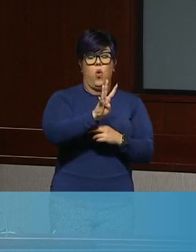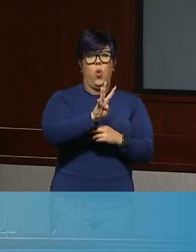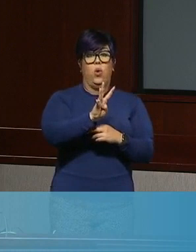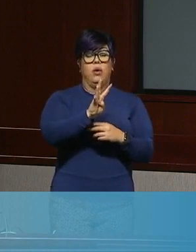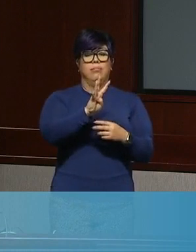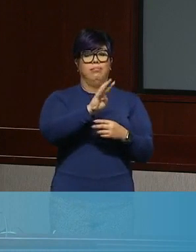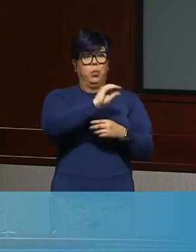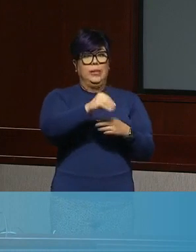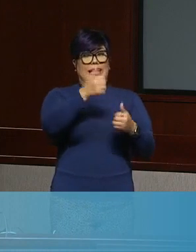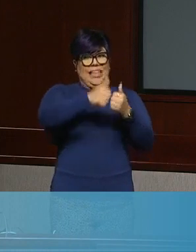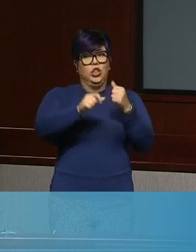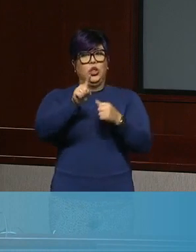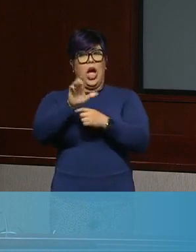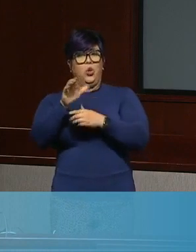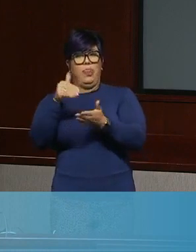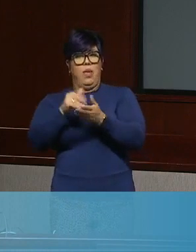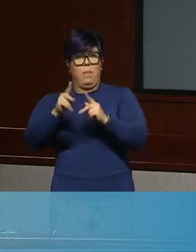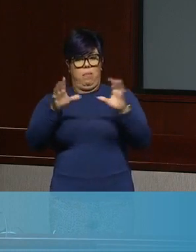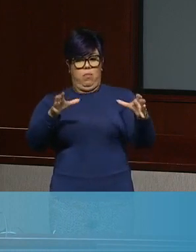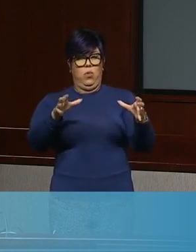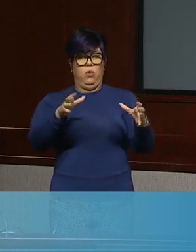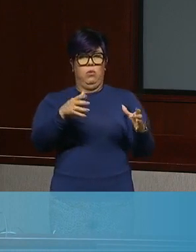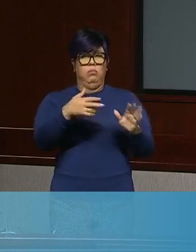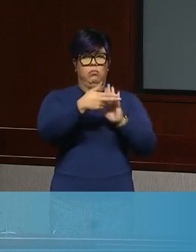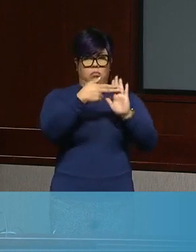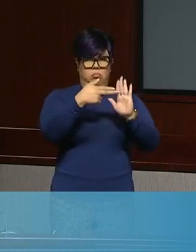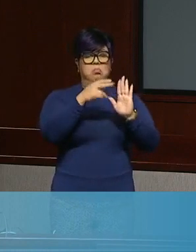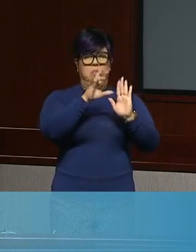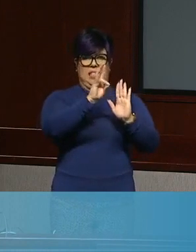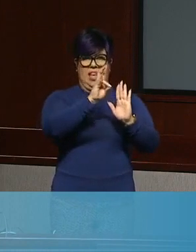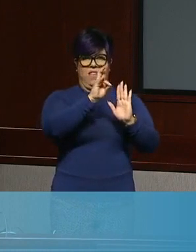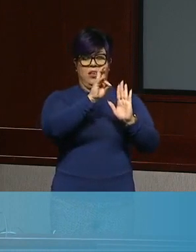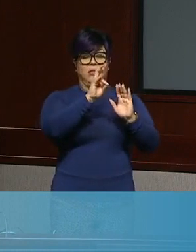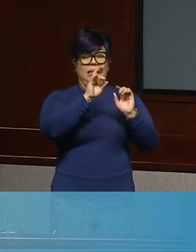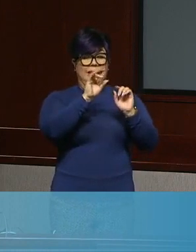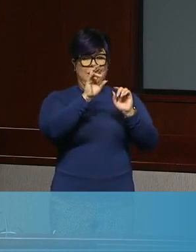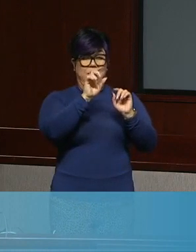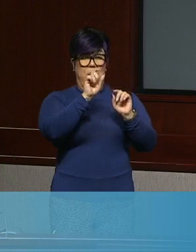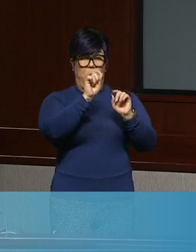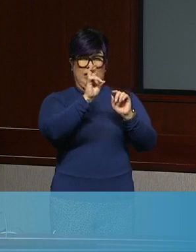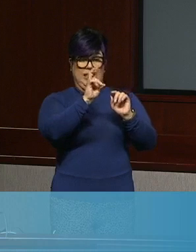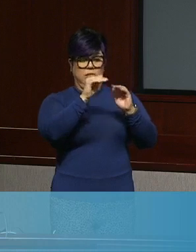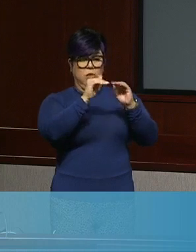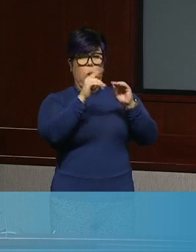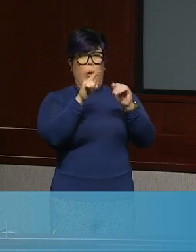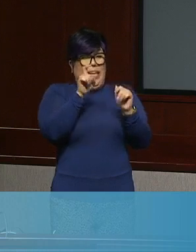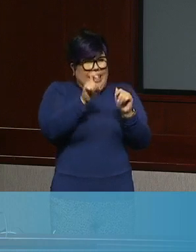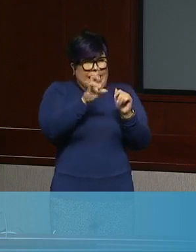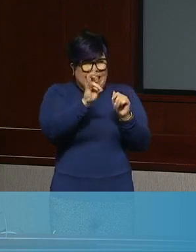100,000. We need to be at 7 or below to move into the red tier.